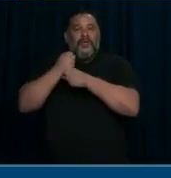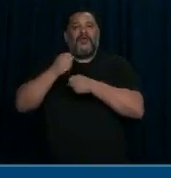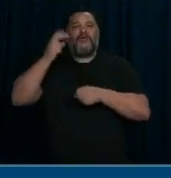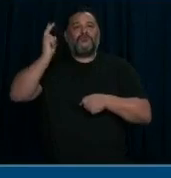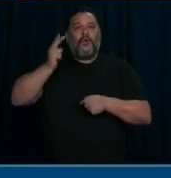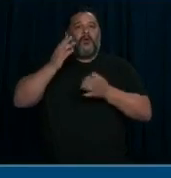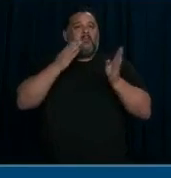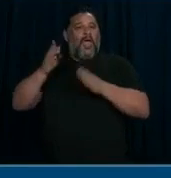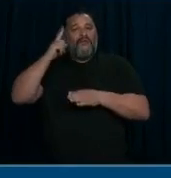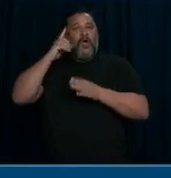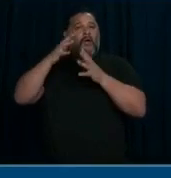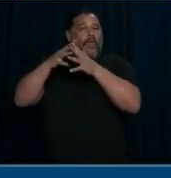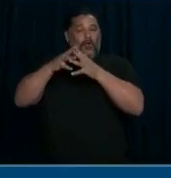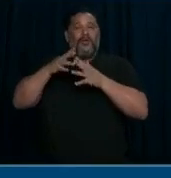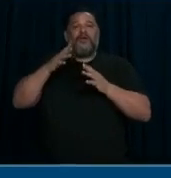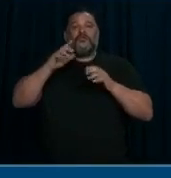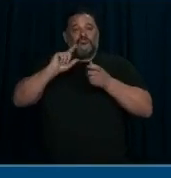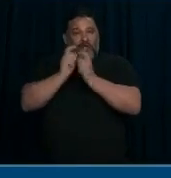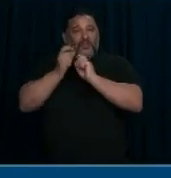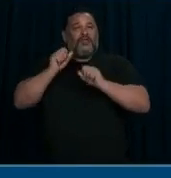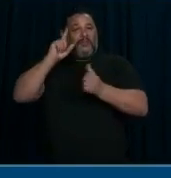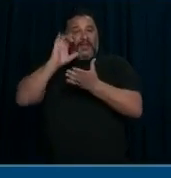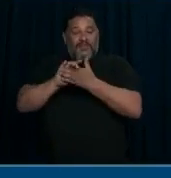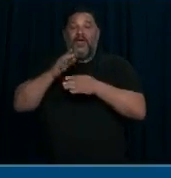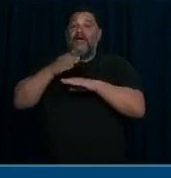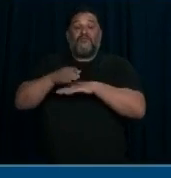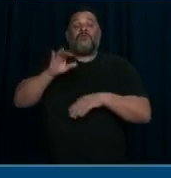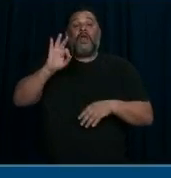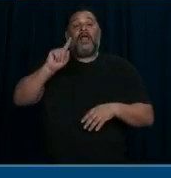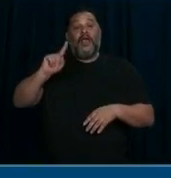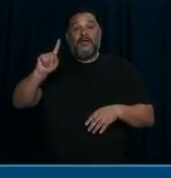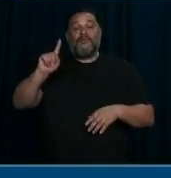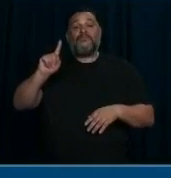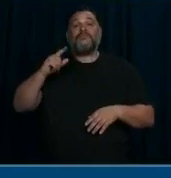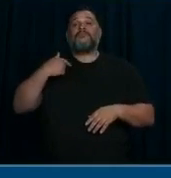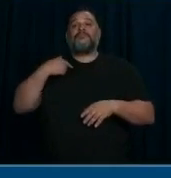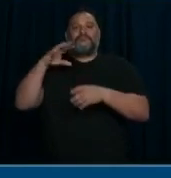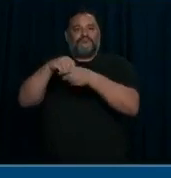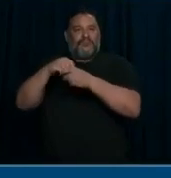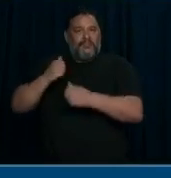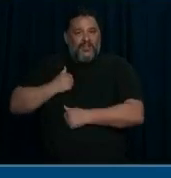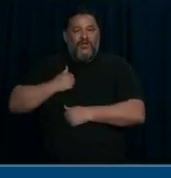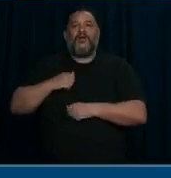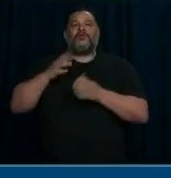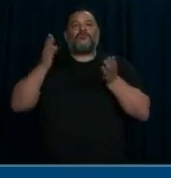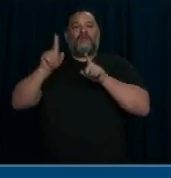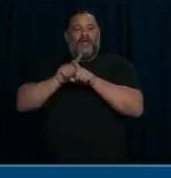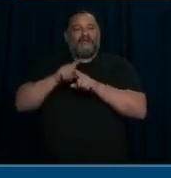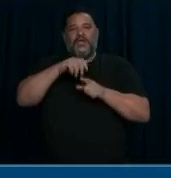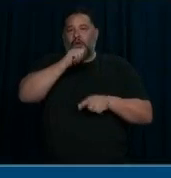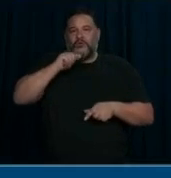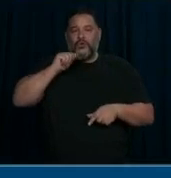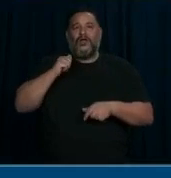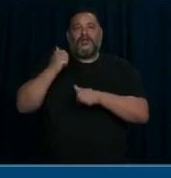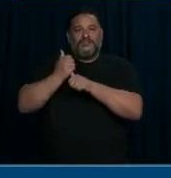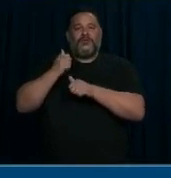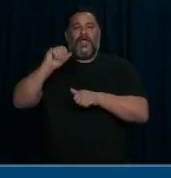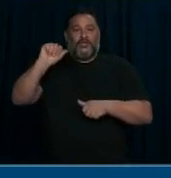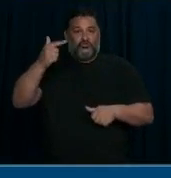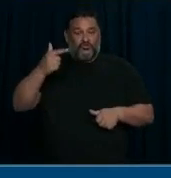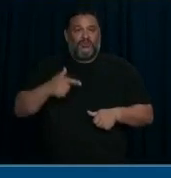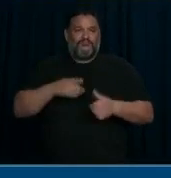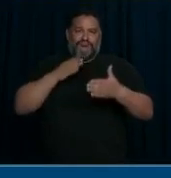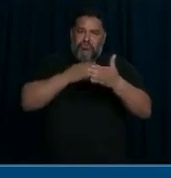in. After 9/11, I enlisted to serve in the military, and I served as Arizona Assistant Attorney General, prosecuting